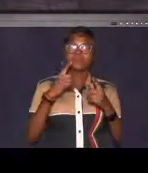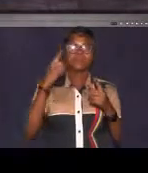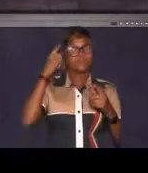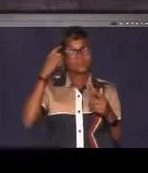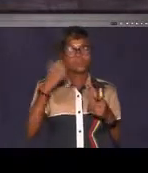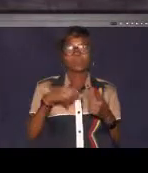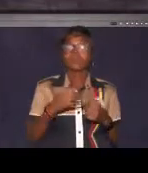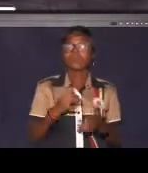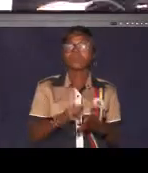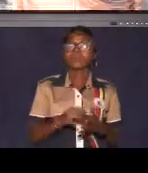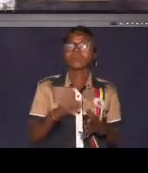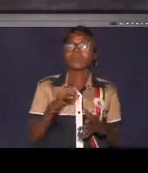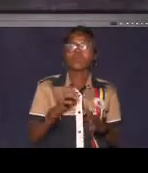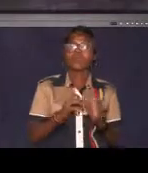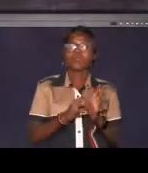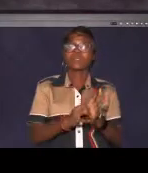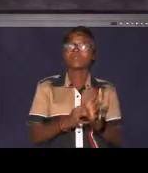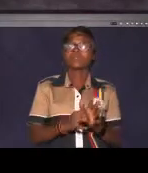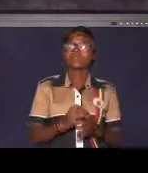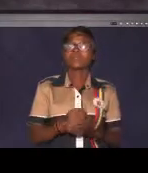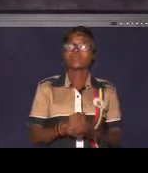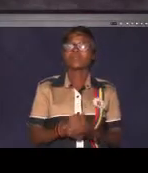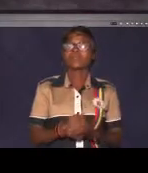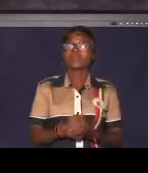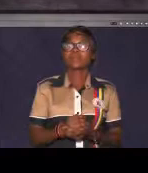about petroleum. It's one example.